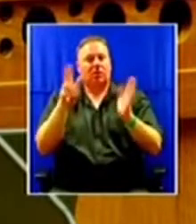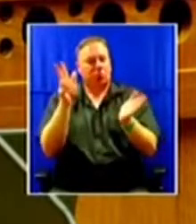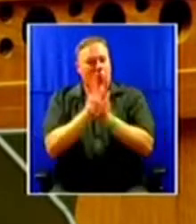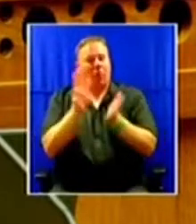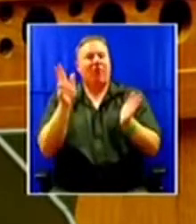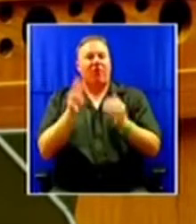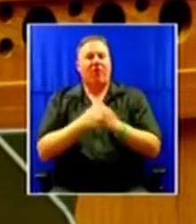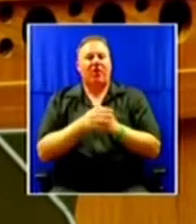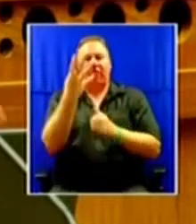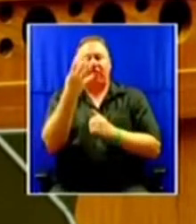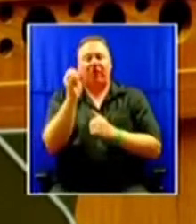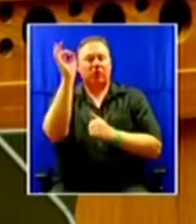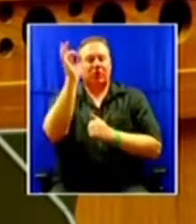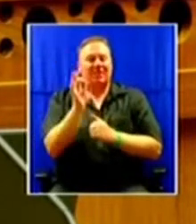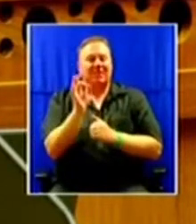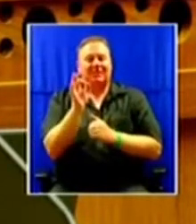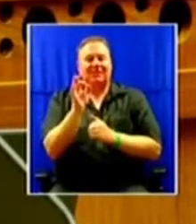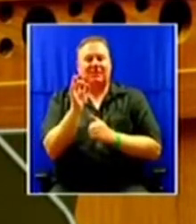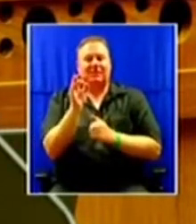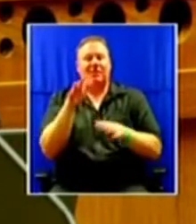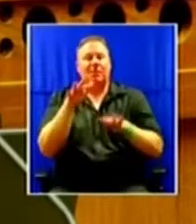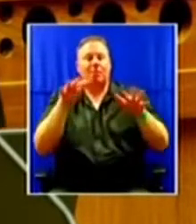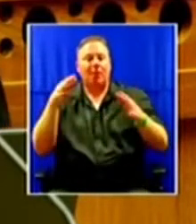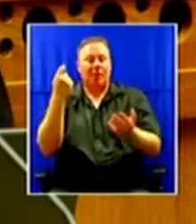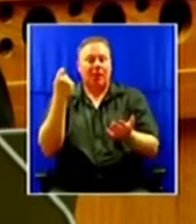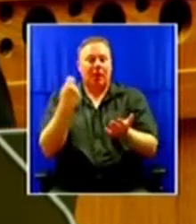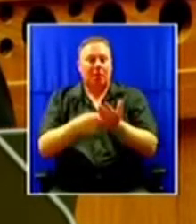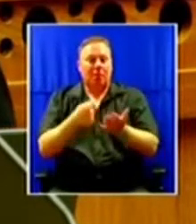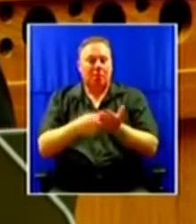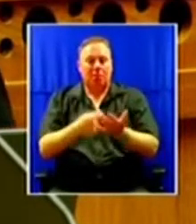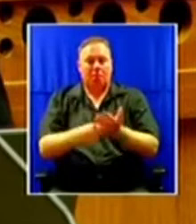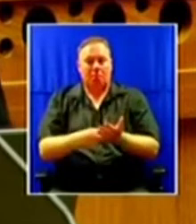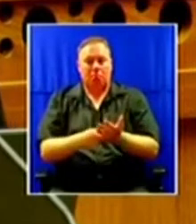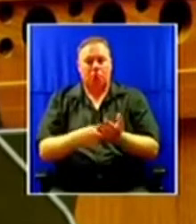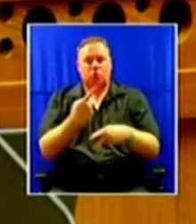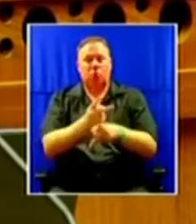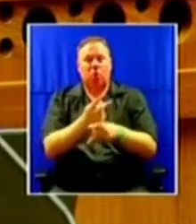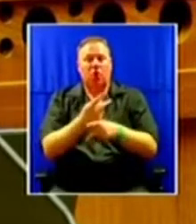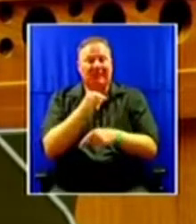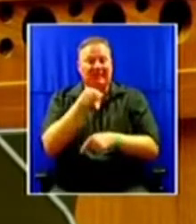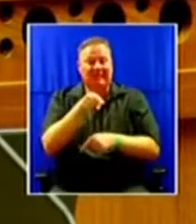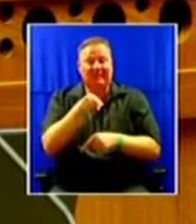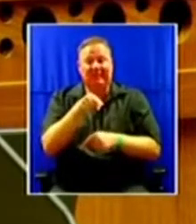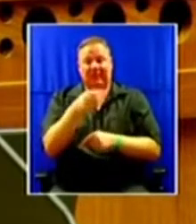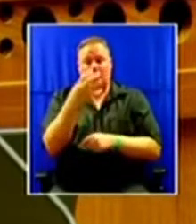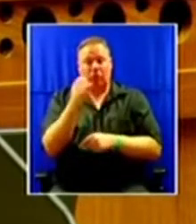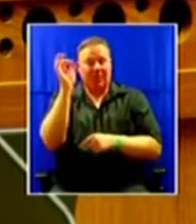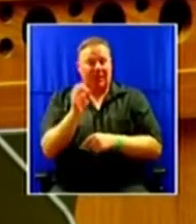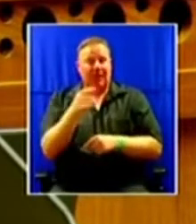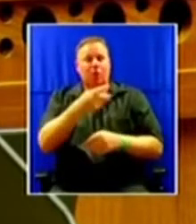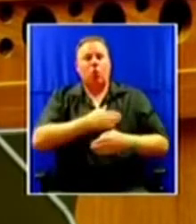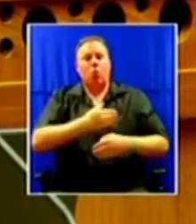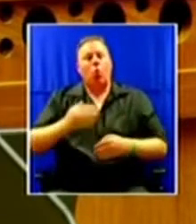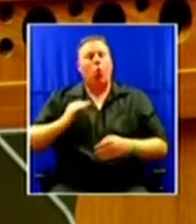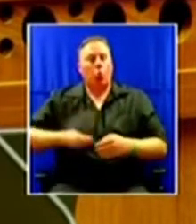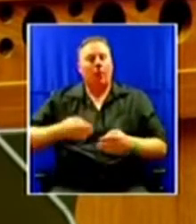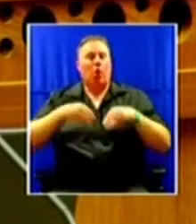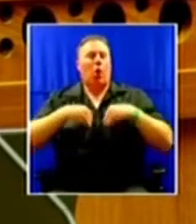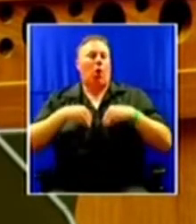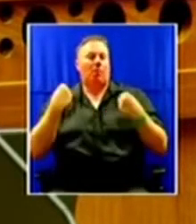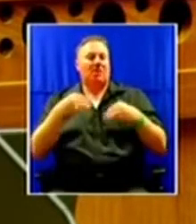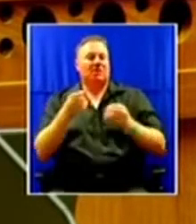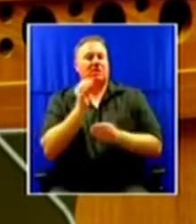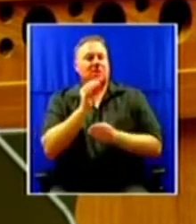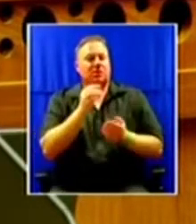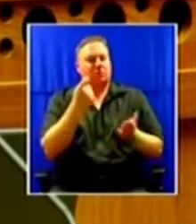to women-owned businesses and entities. And our several departments in government have started